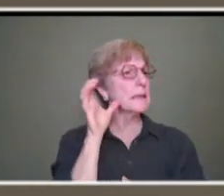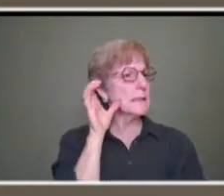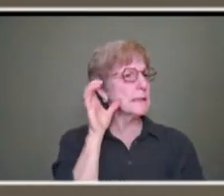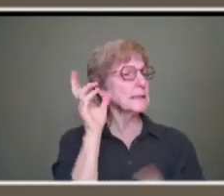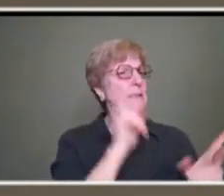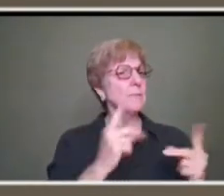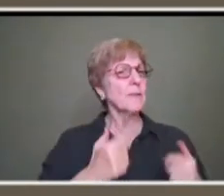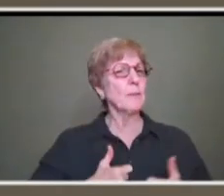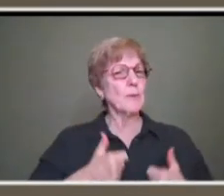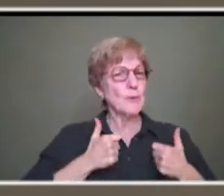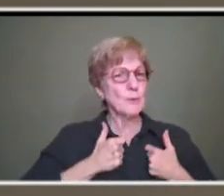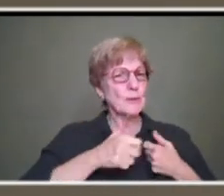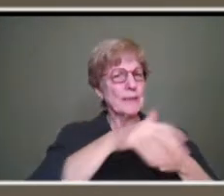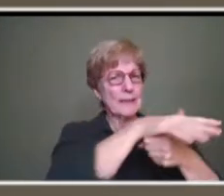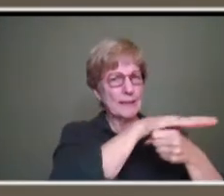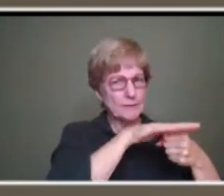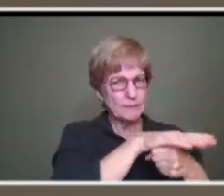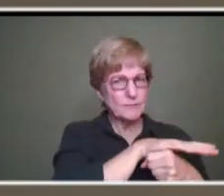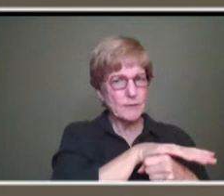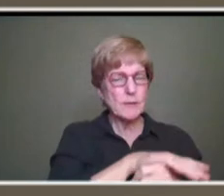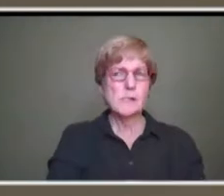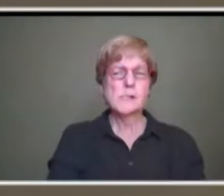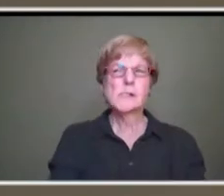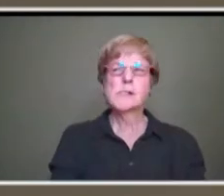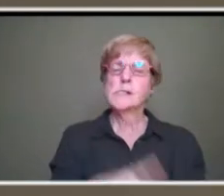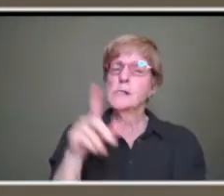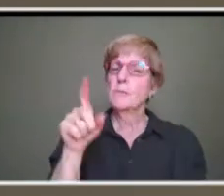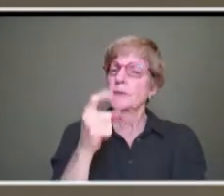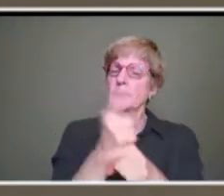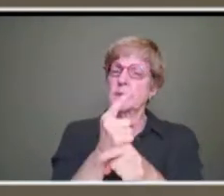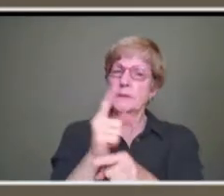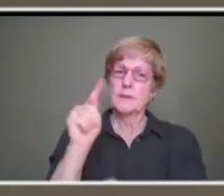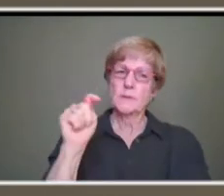residents but I need the right tools